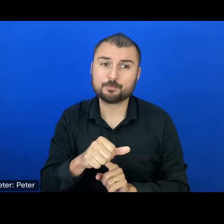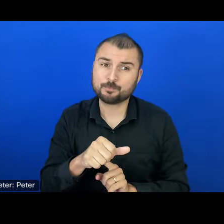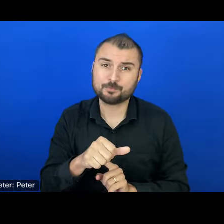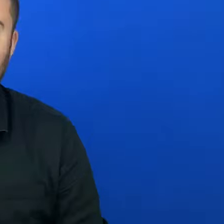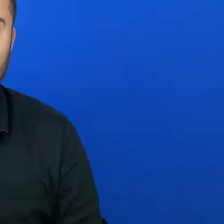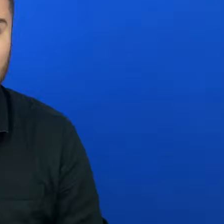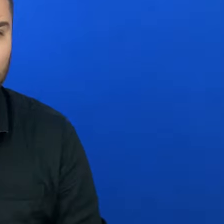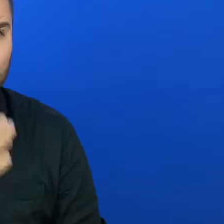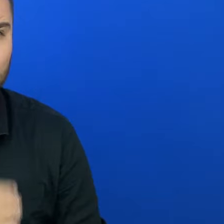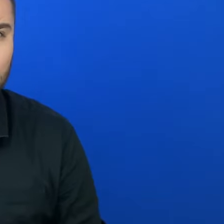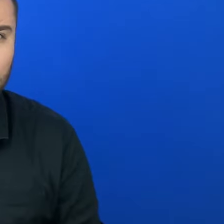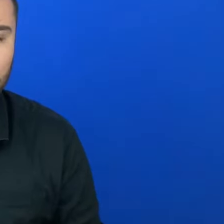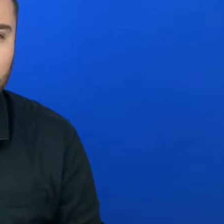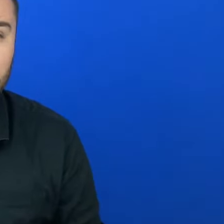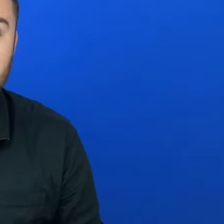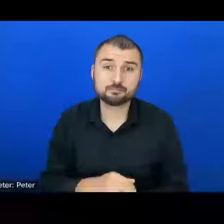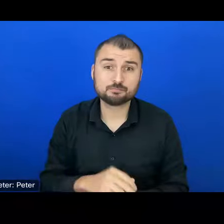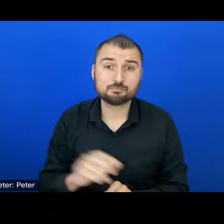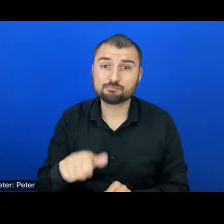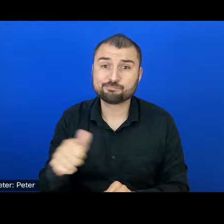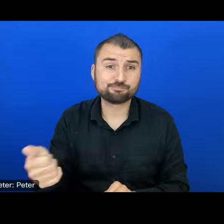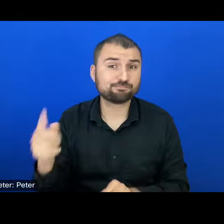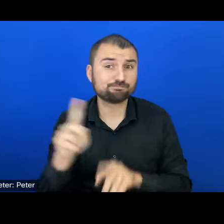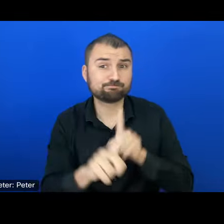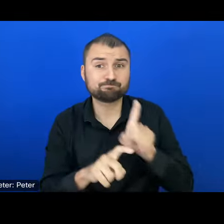Thank you. Further questions?